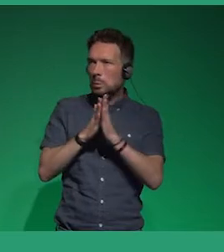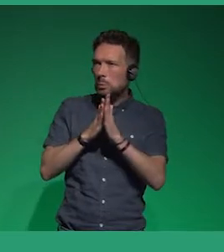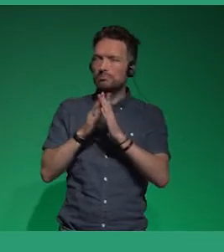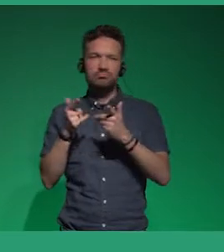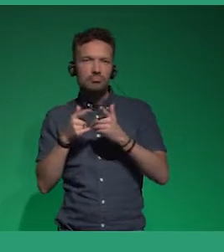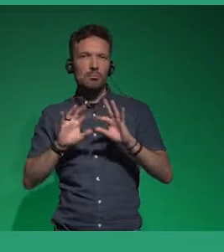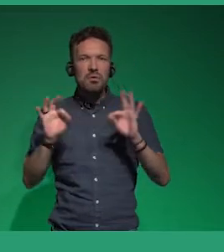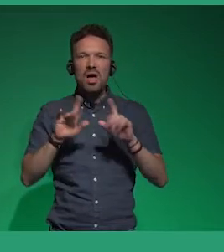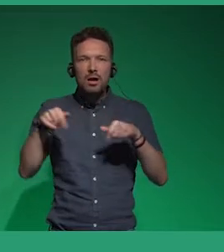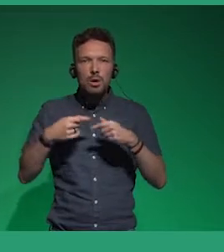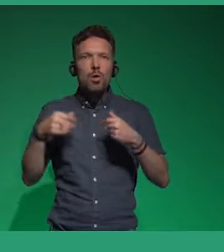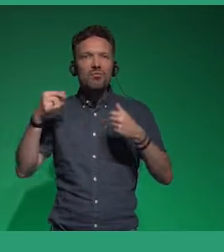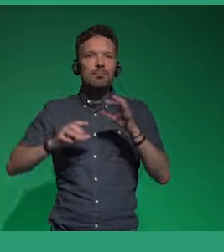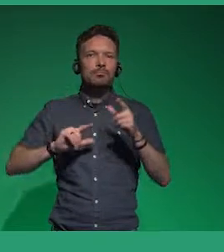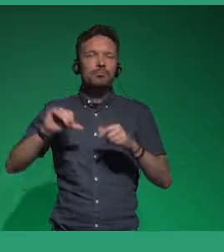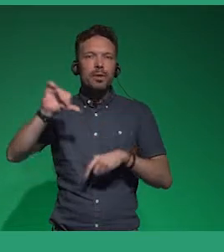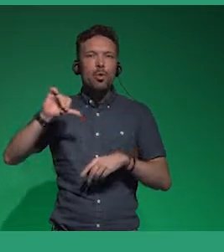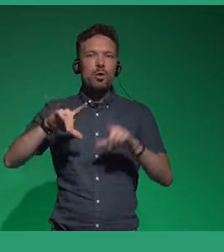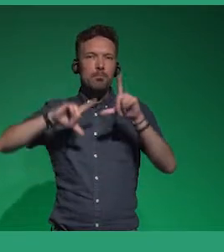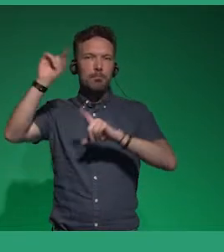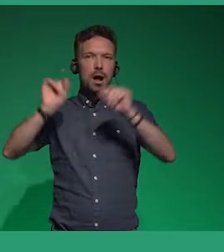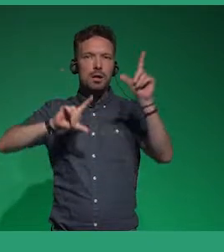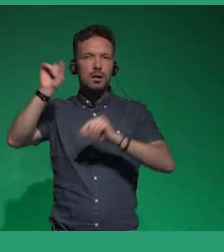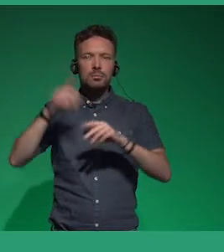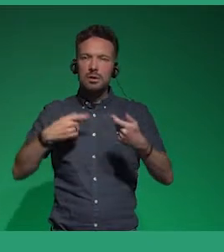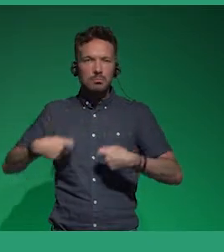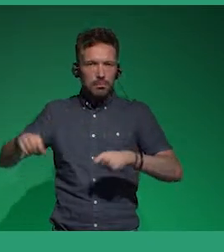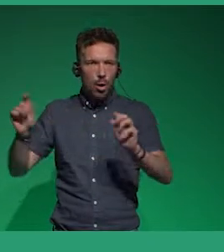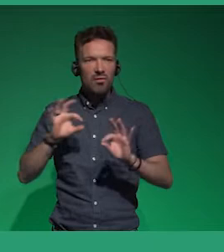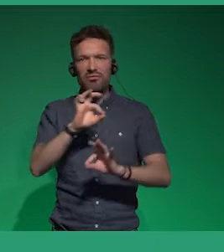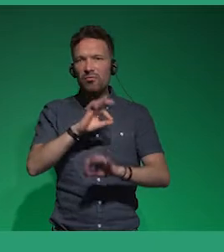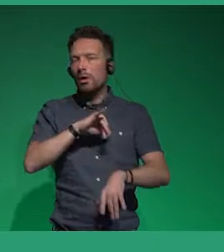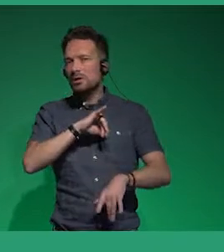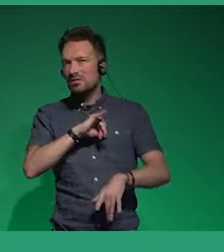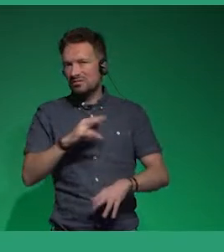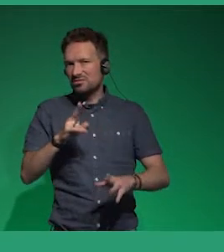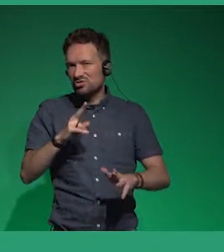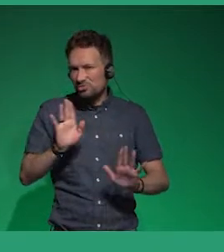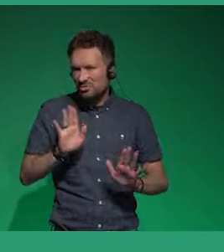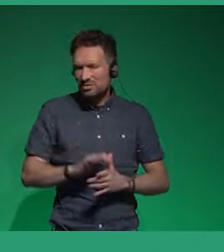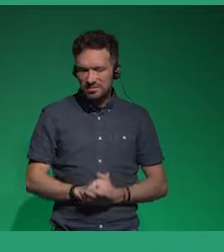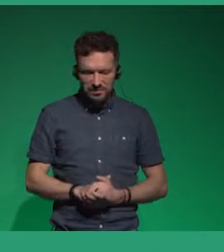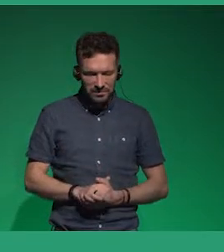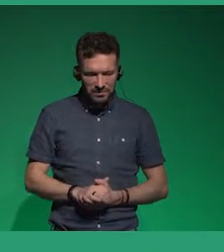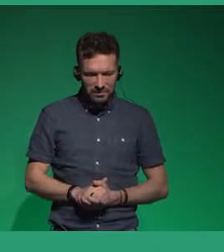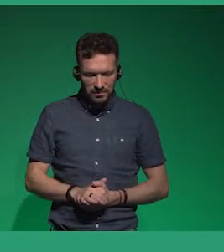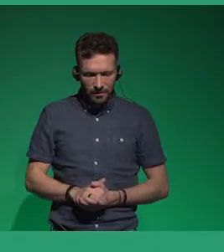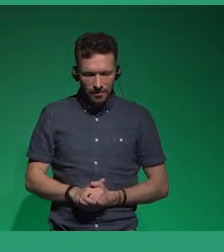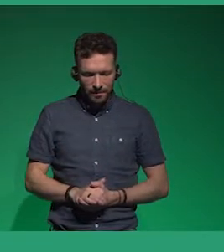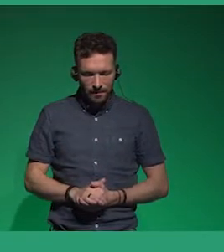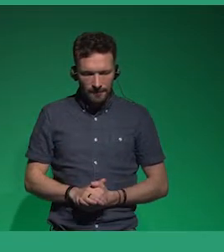that among oil palm growing households, household income is 13% higher